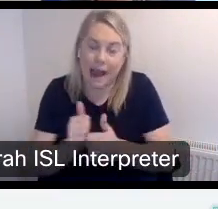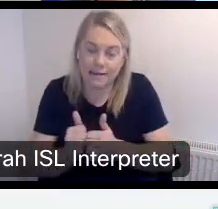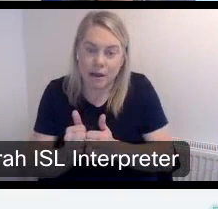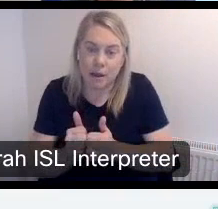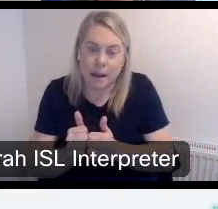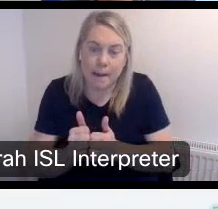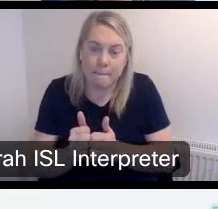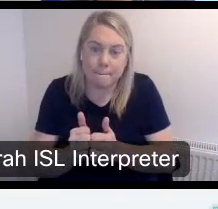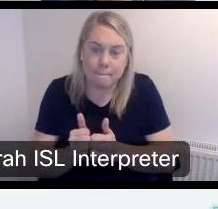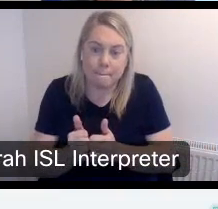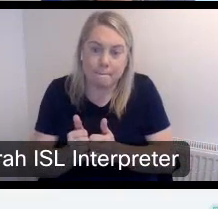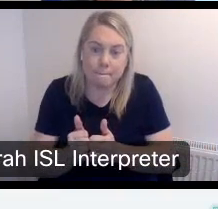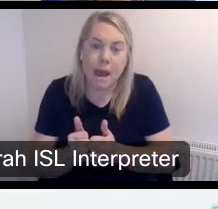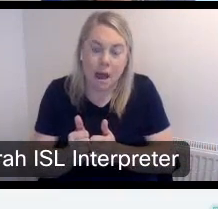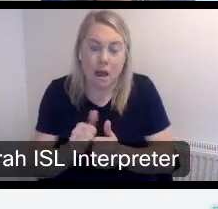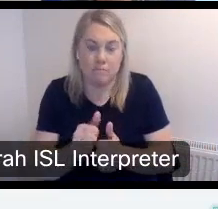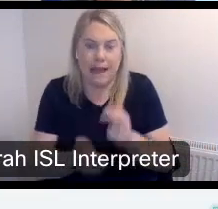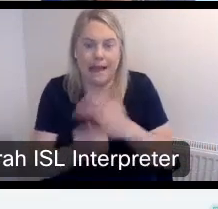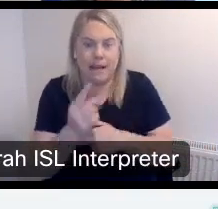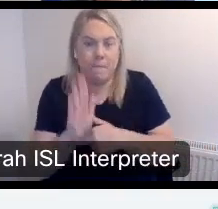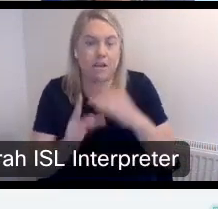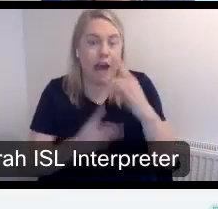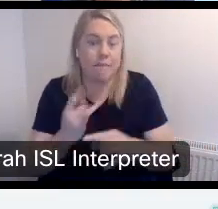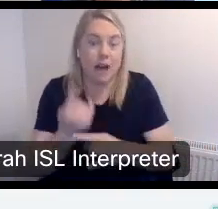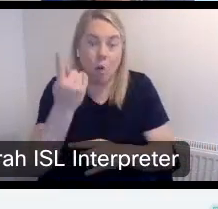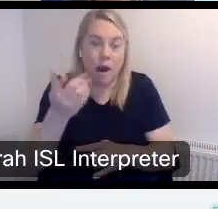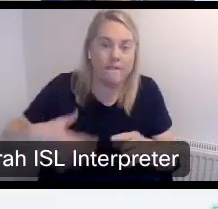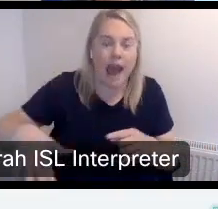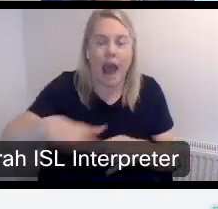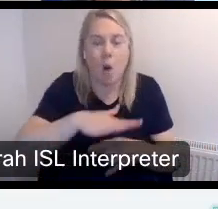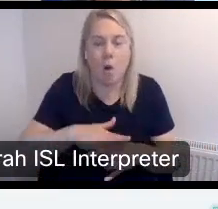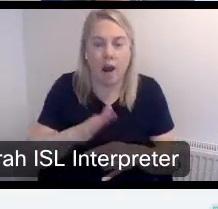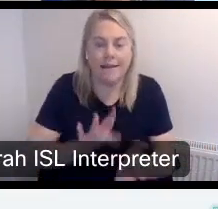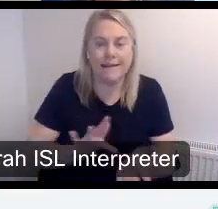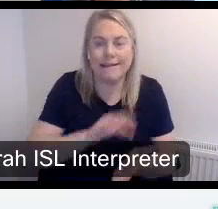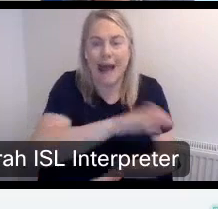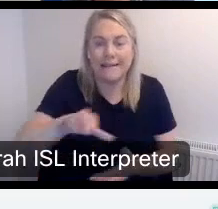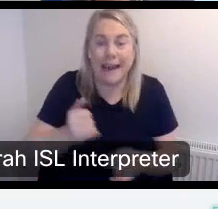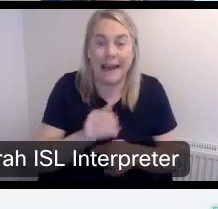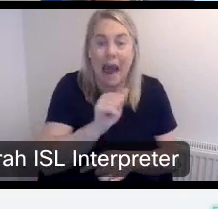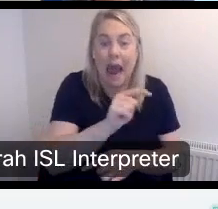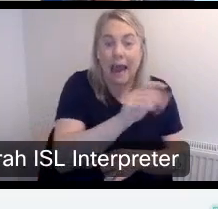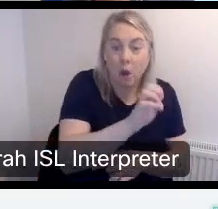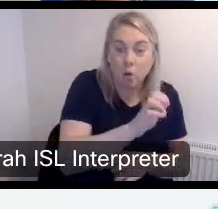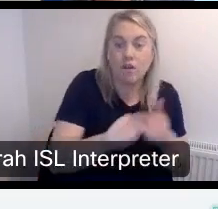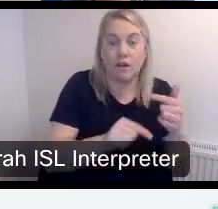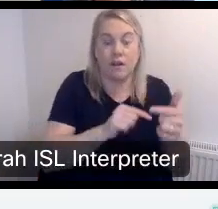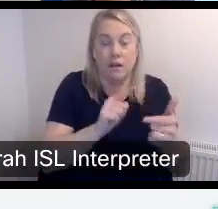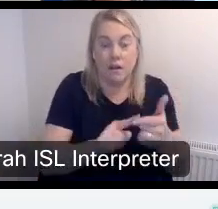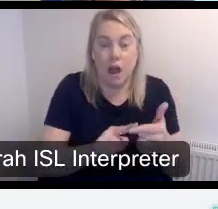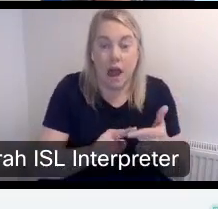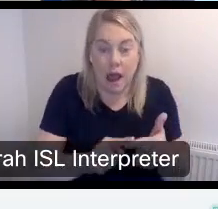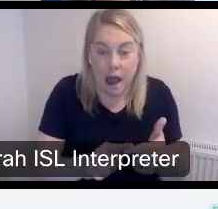have occurred on one of our sites, be it the acute setting or a designated centre or approved